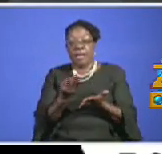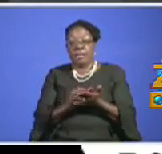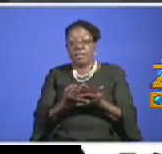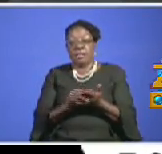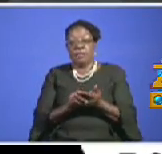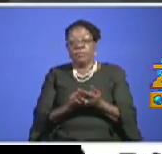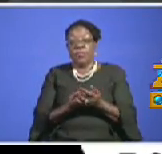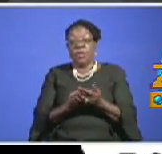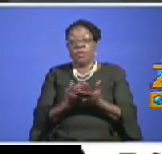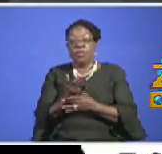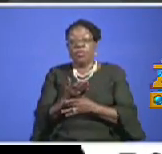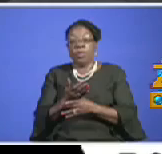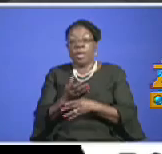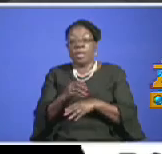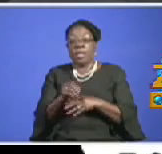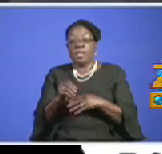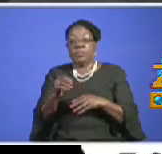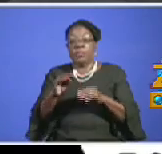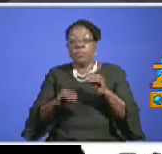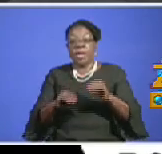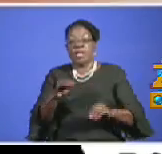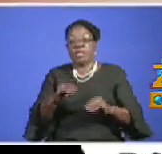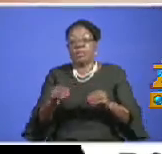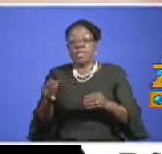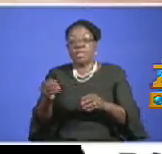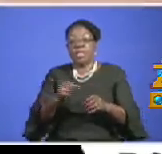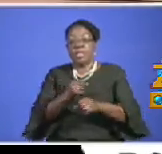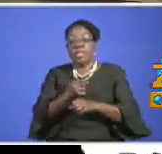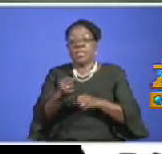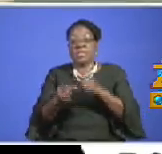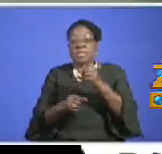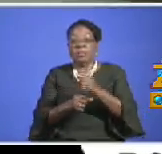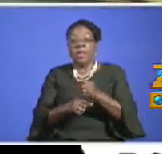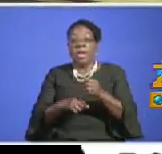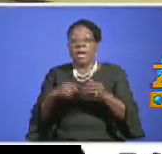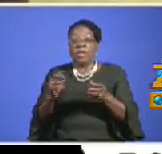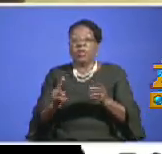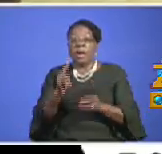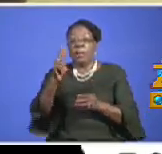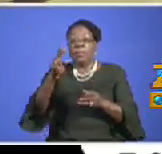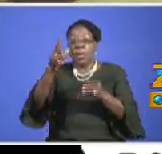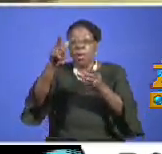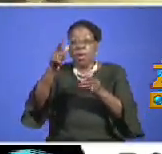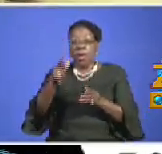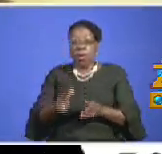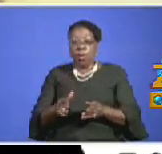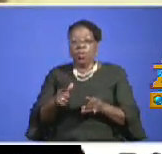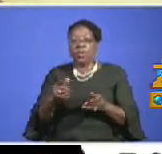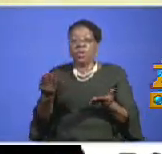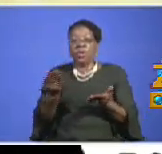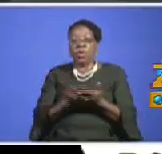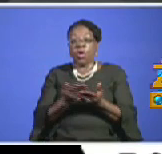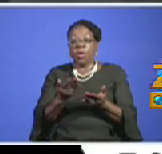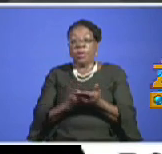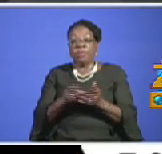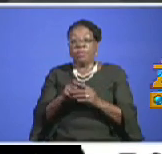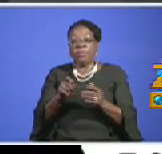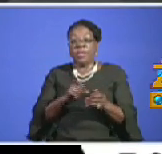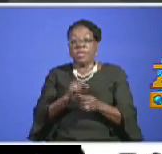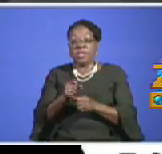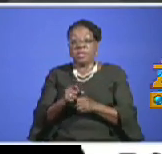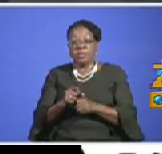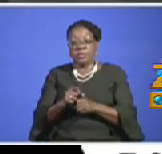parties to through our case management system and to upload documents from their offices. And we have the automated